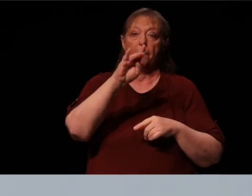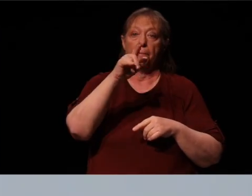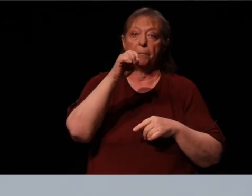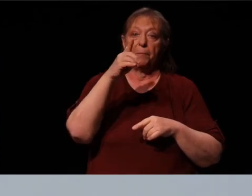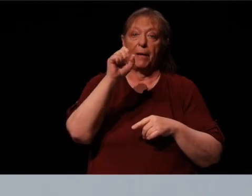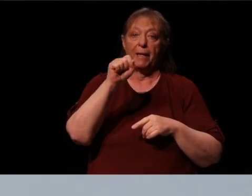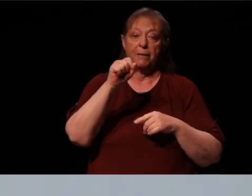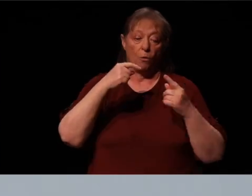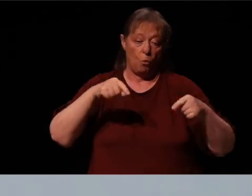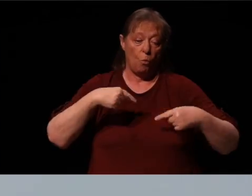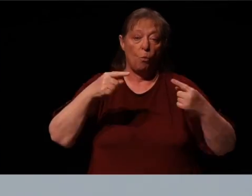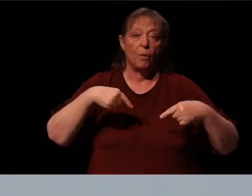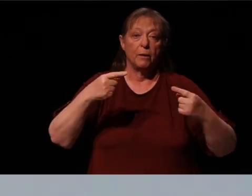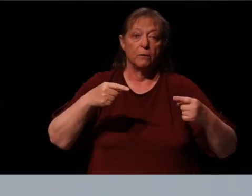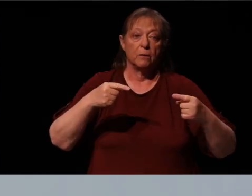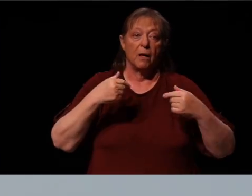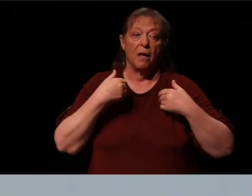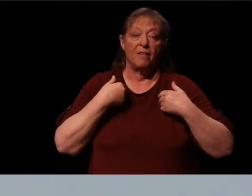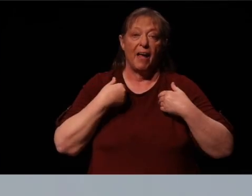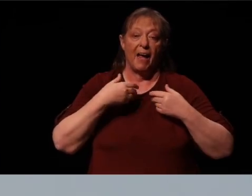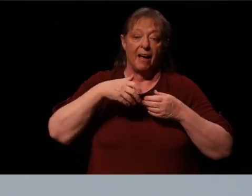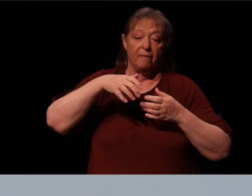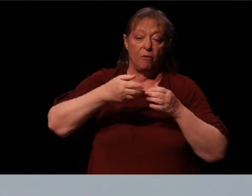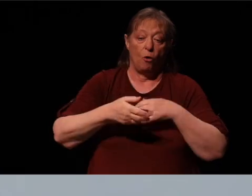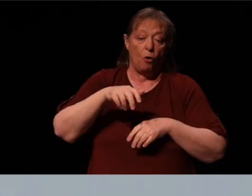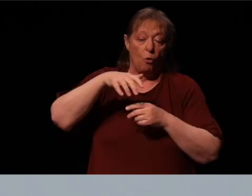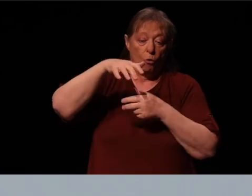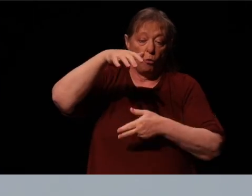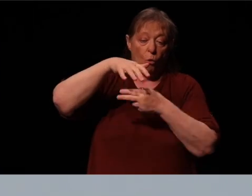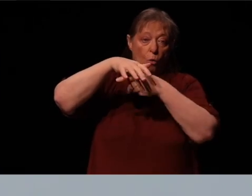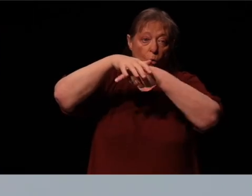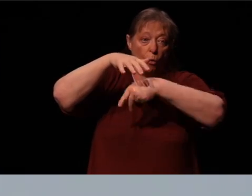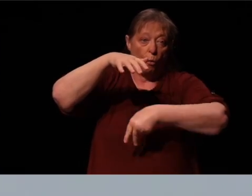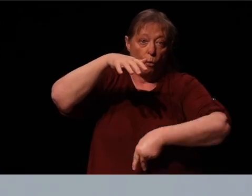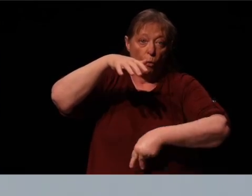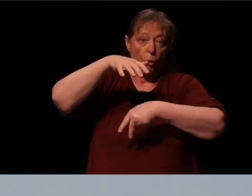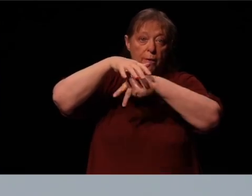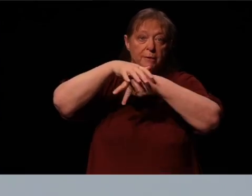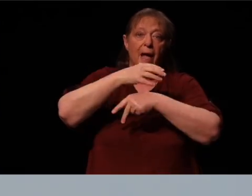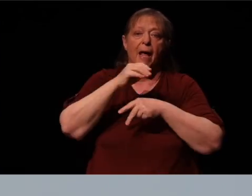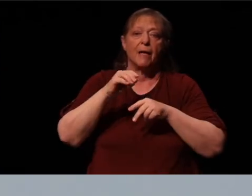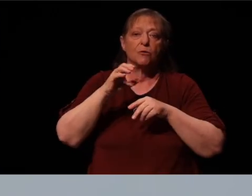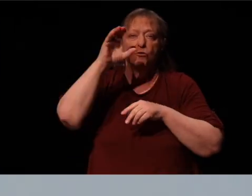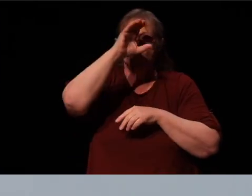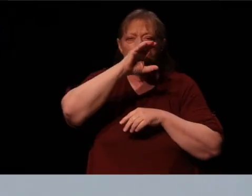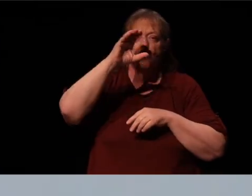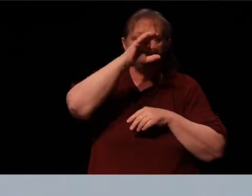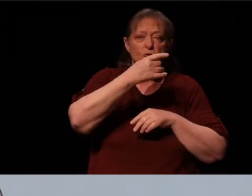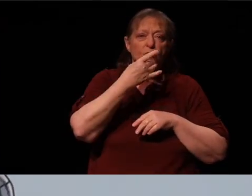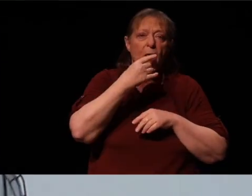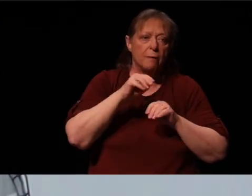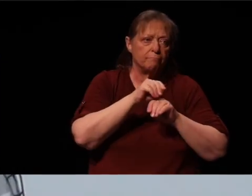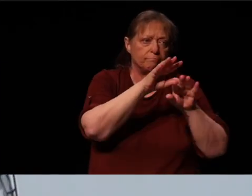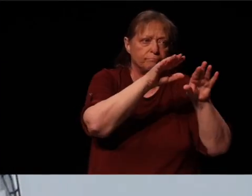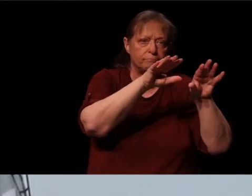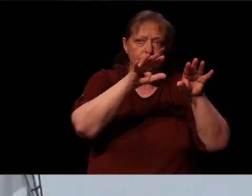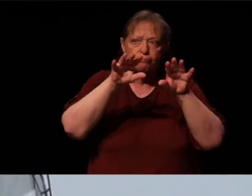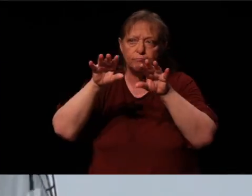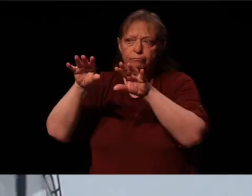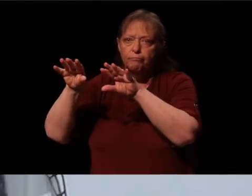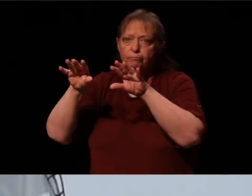have blades, they have wheels, they have a hoist, they have a searchlight. Remember